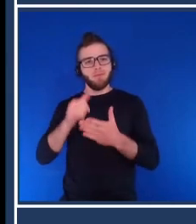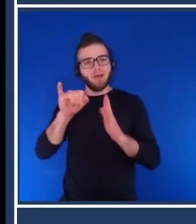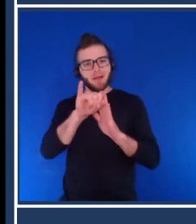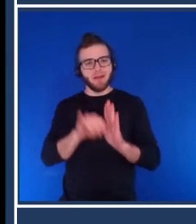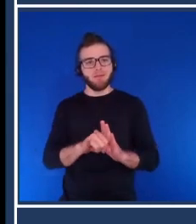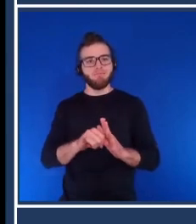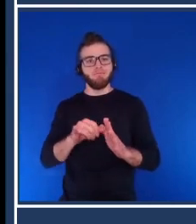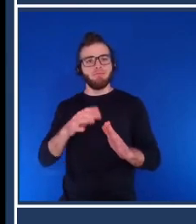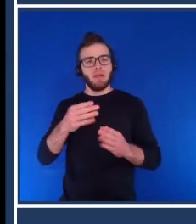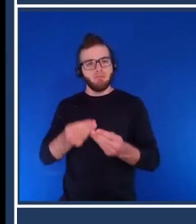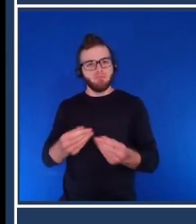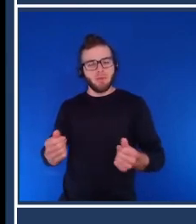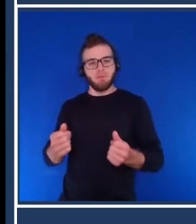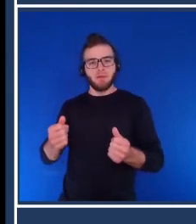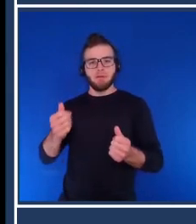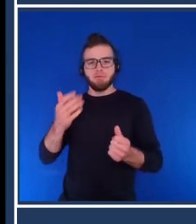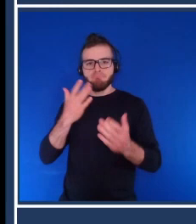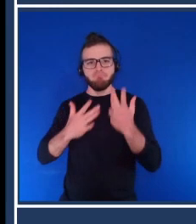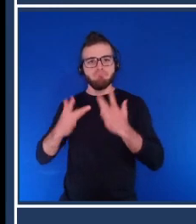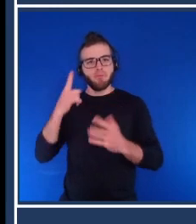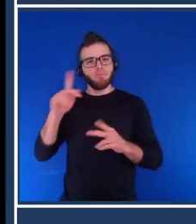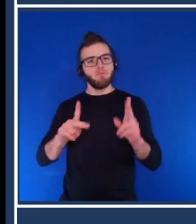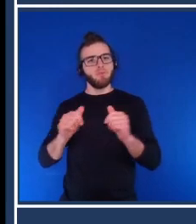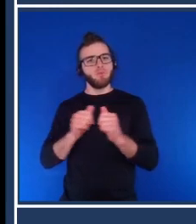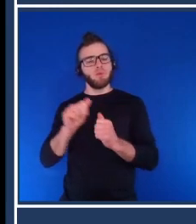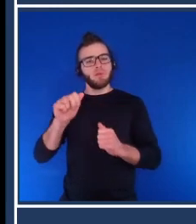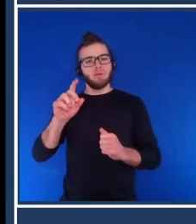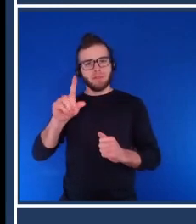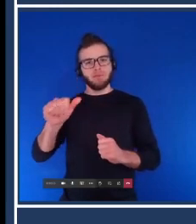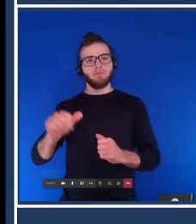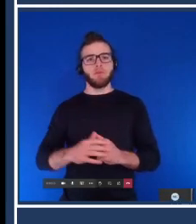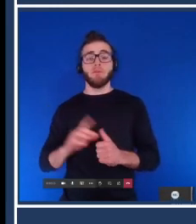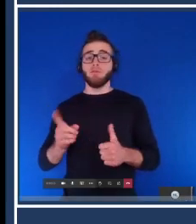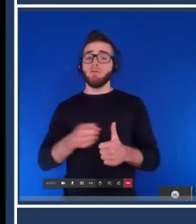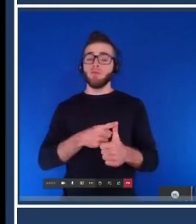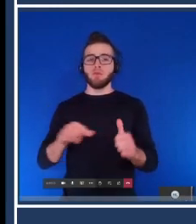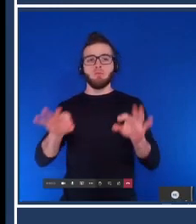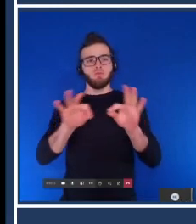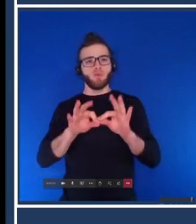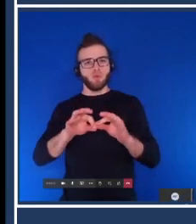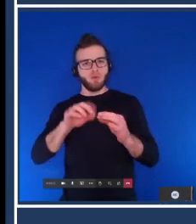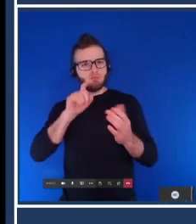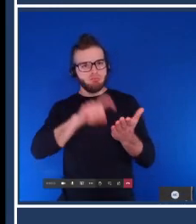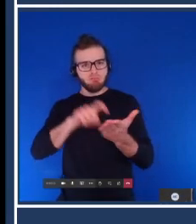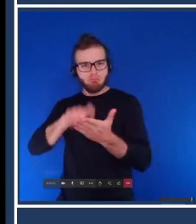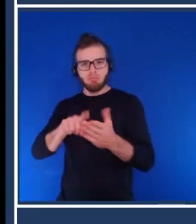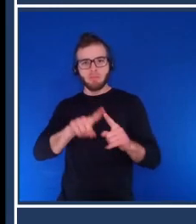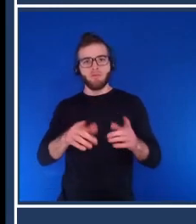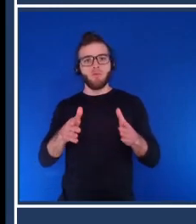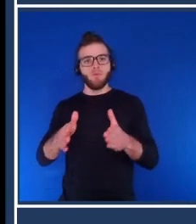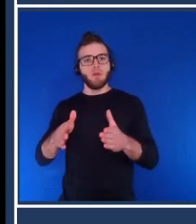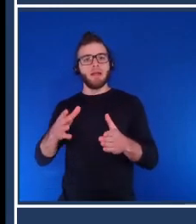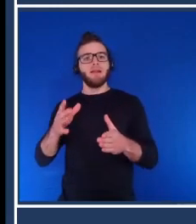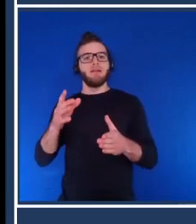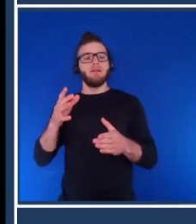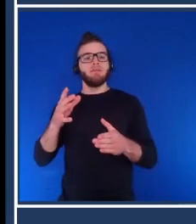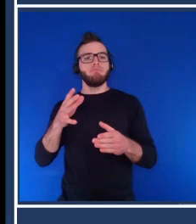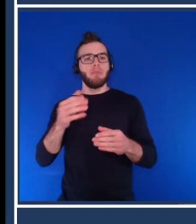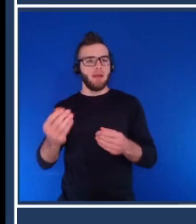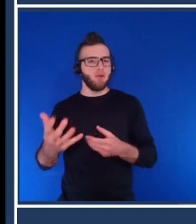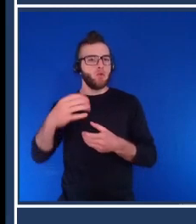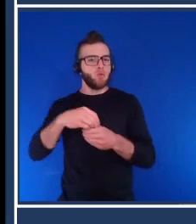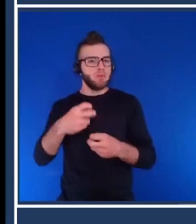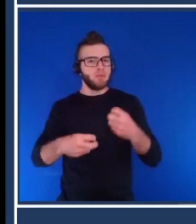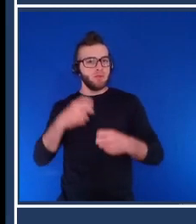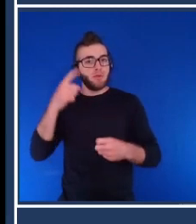with disabilities. First, it's important to identify ways in which inclusion issues for people with disabilities might impact